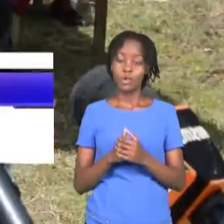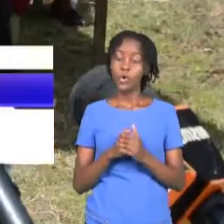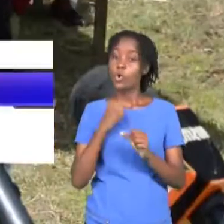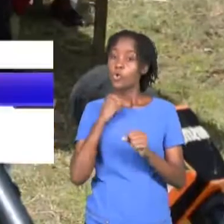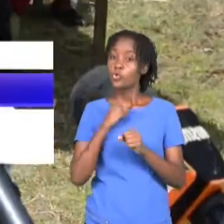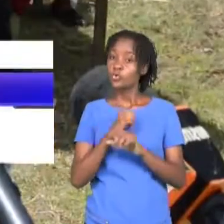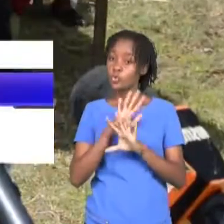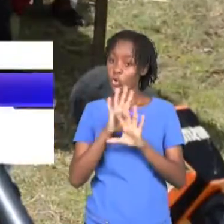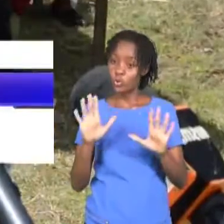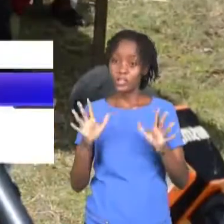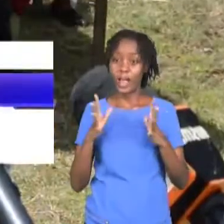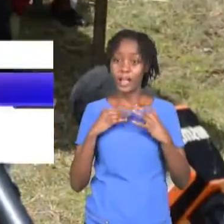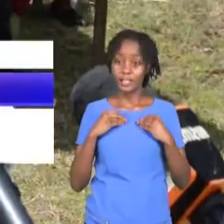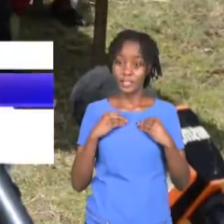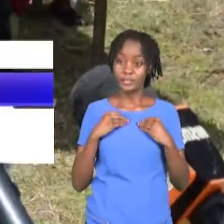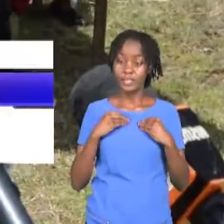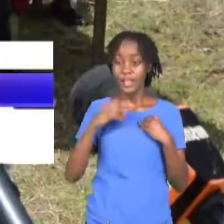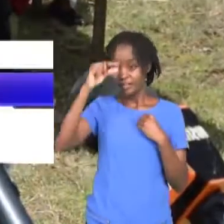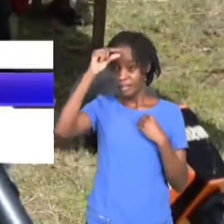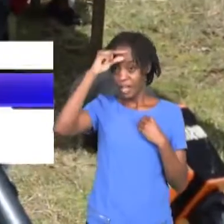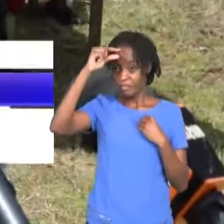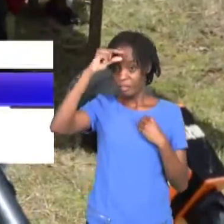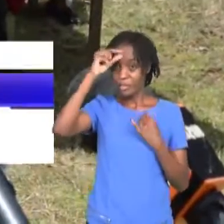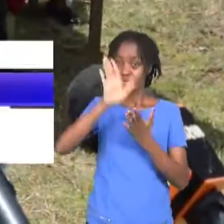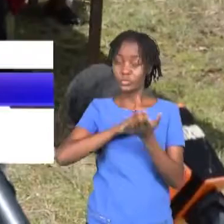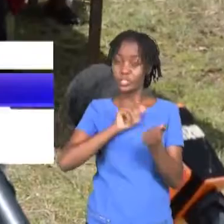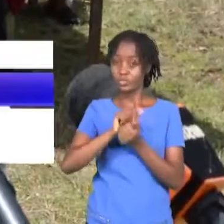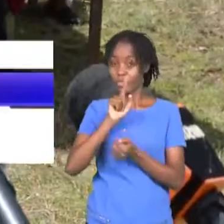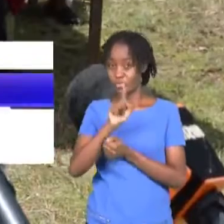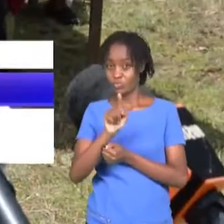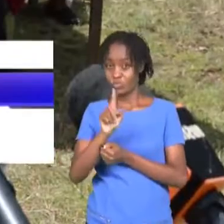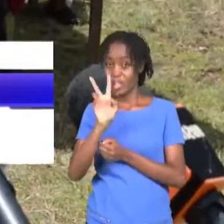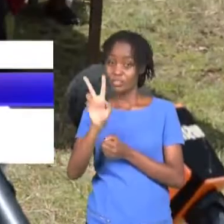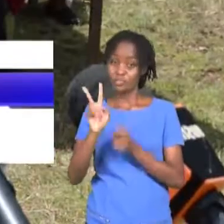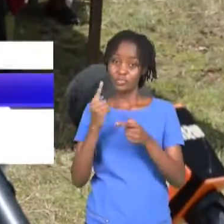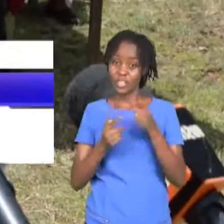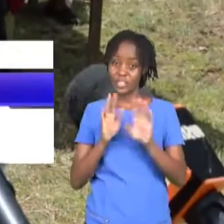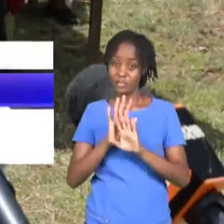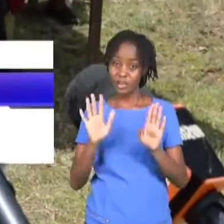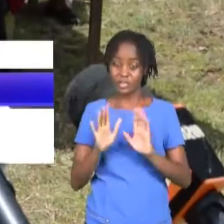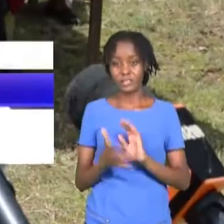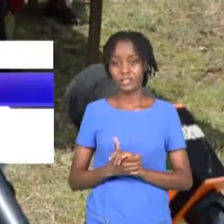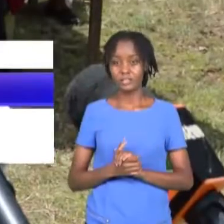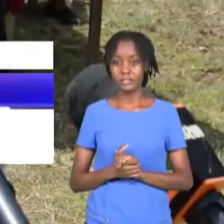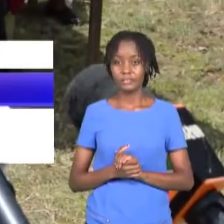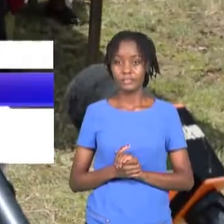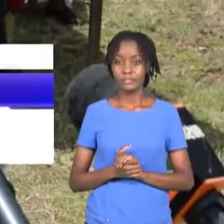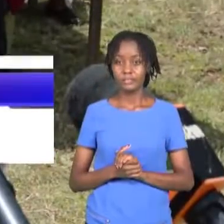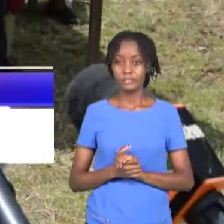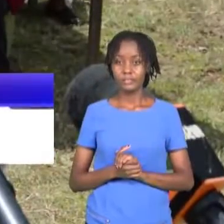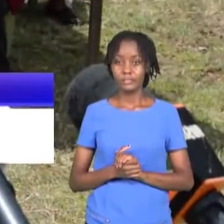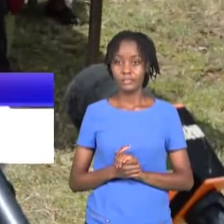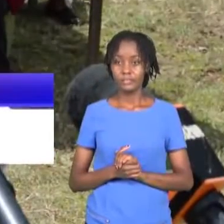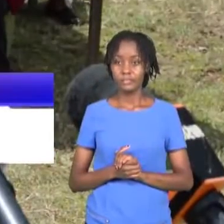misused by a government that has already 2 years to go. Hiyo maswali utakuja kujibu kwa serikali nyingine.